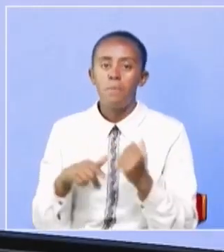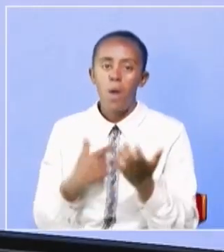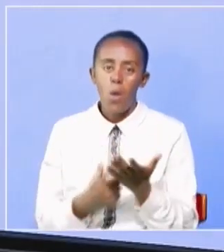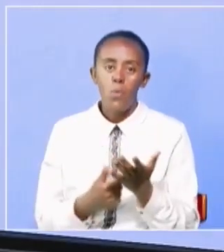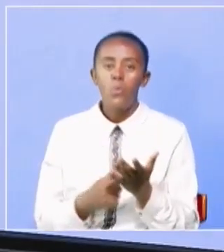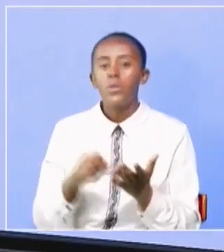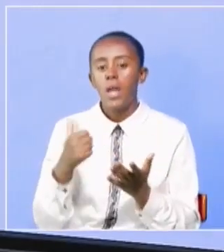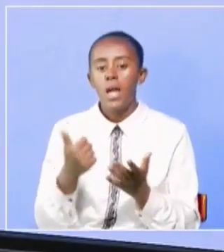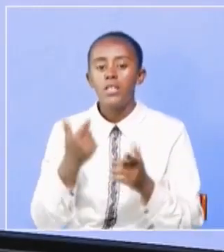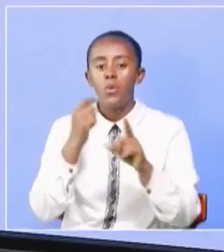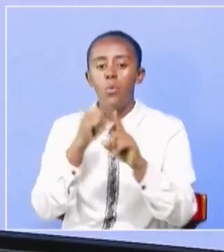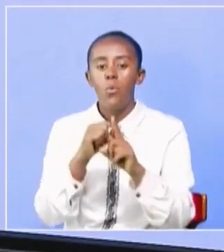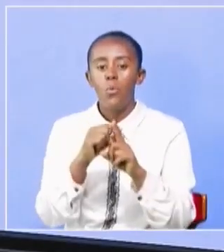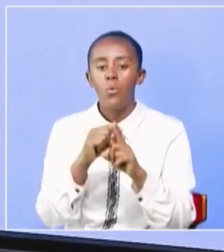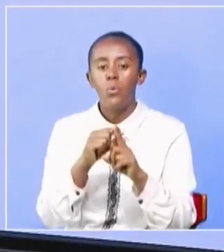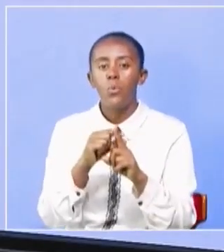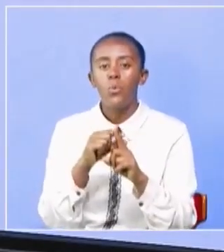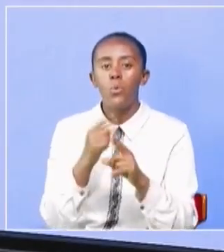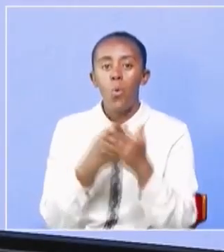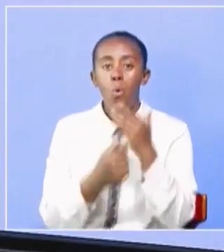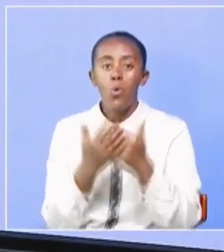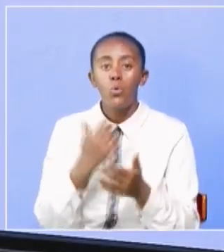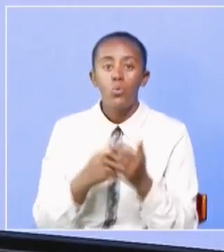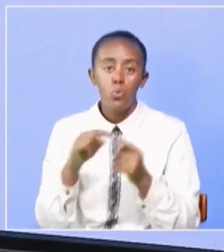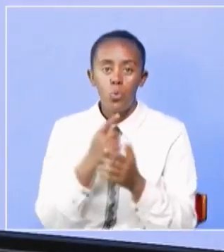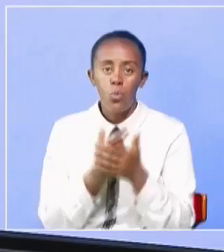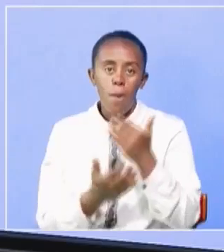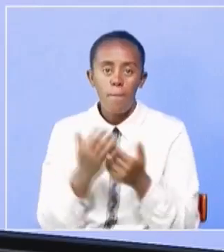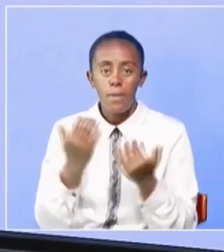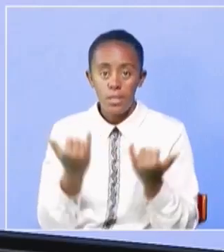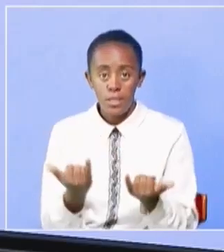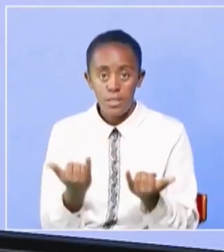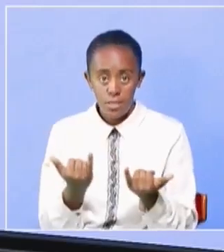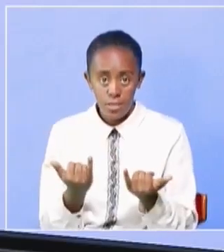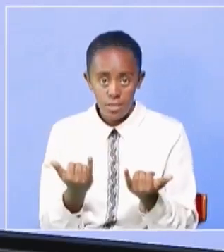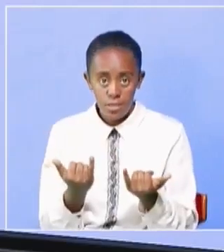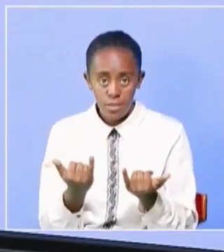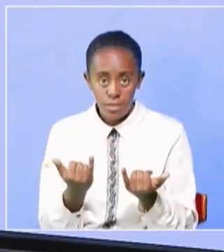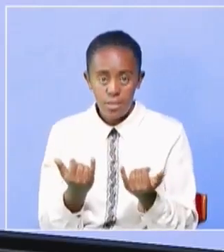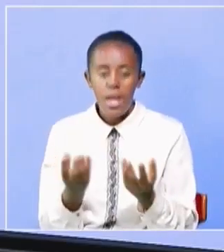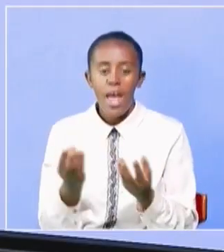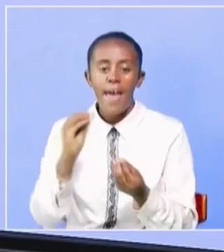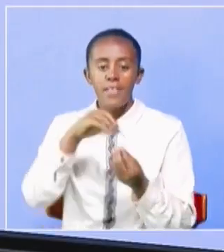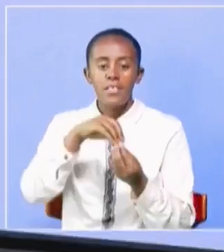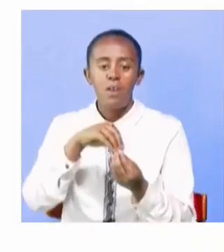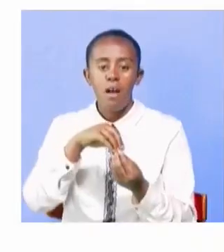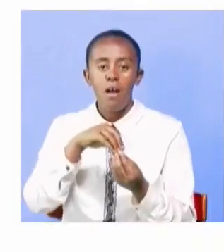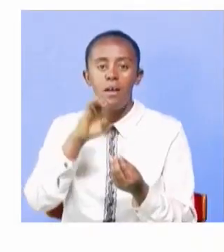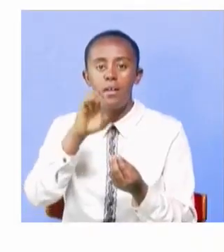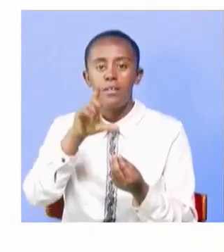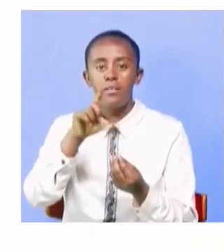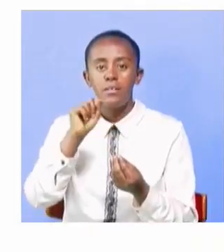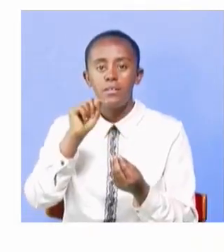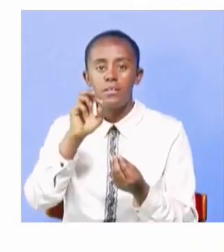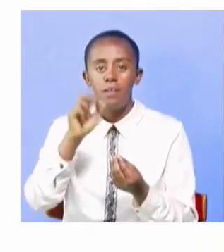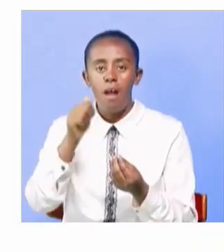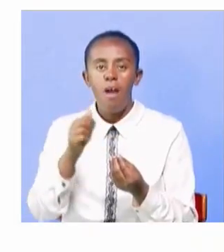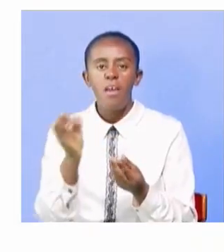the other word that we're going to talk about now is extra.